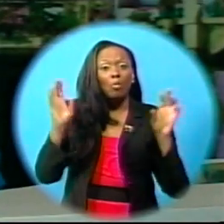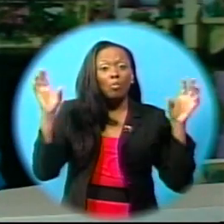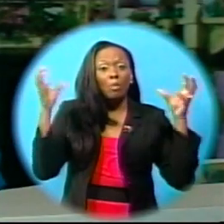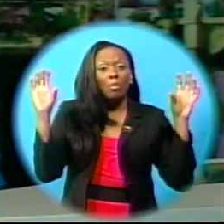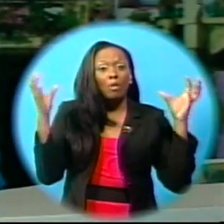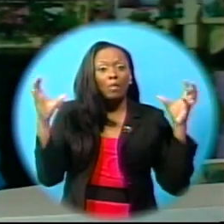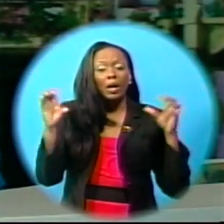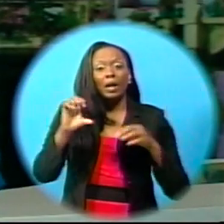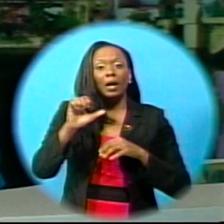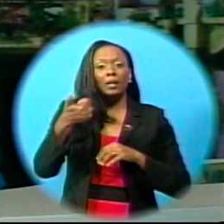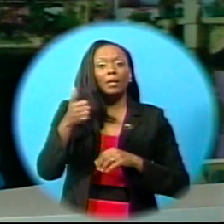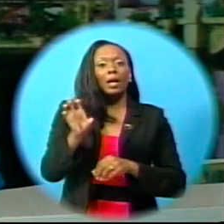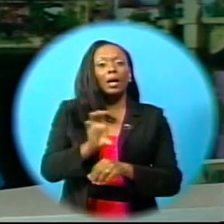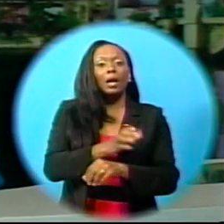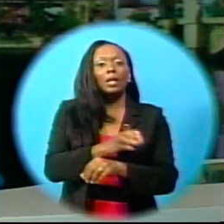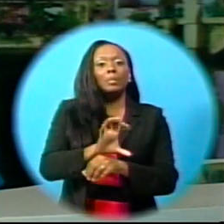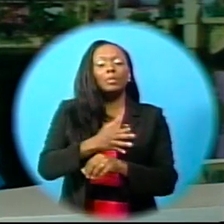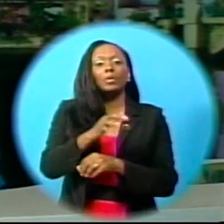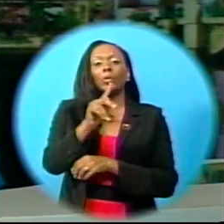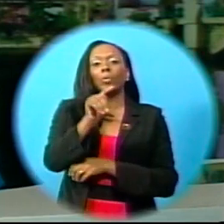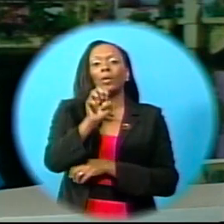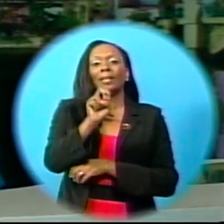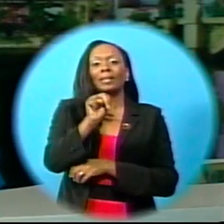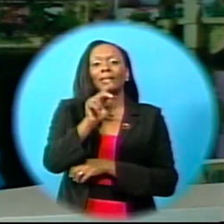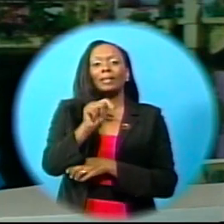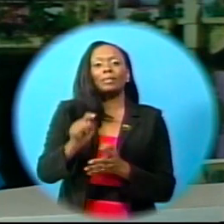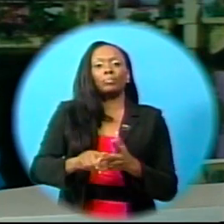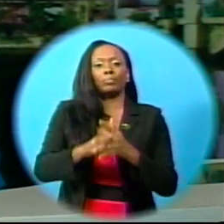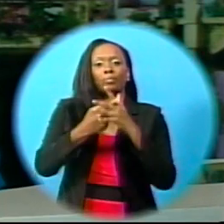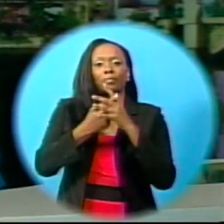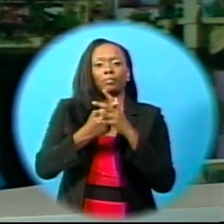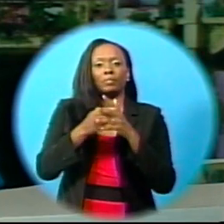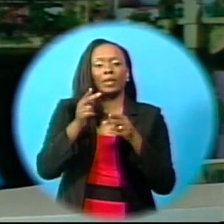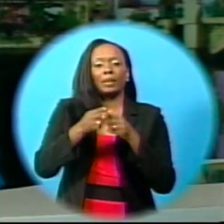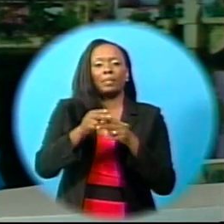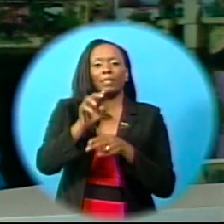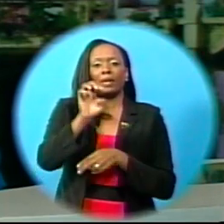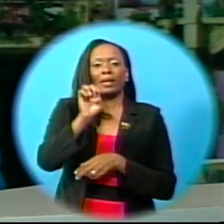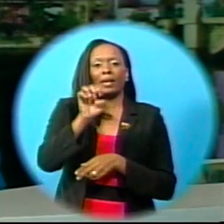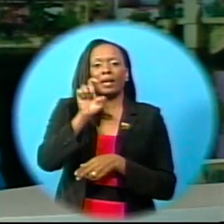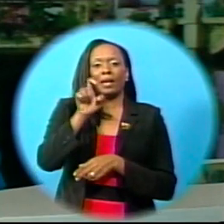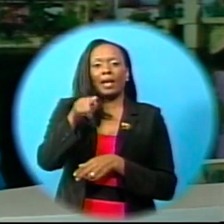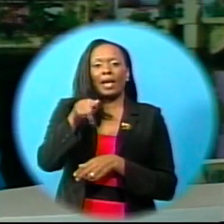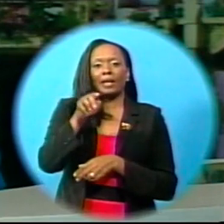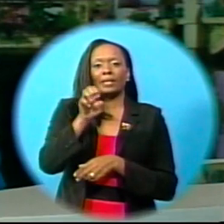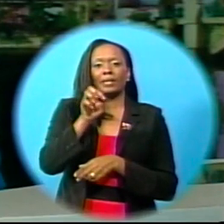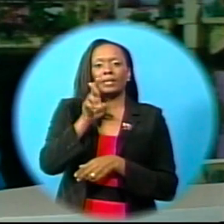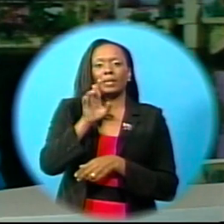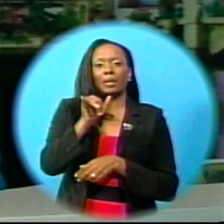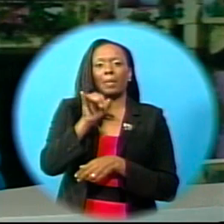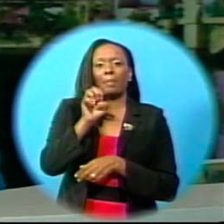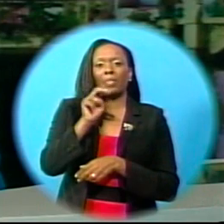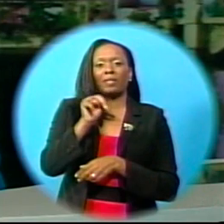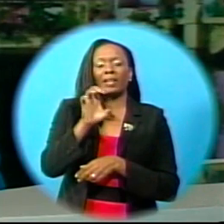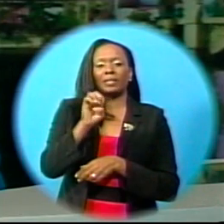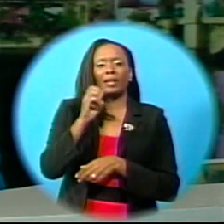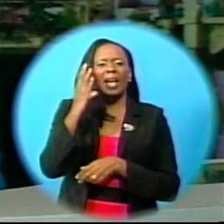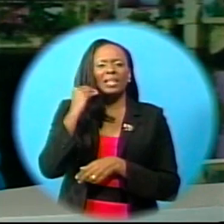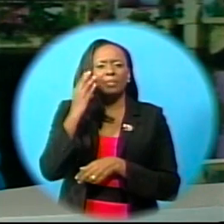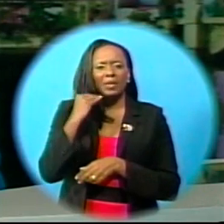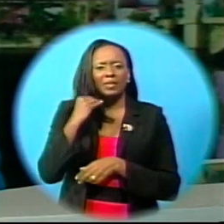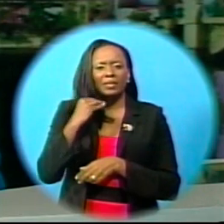season heats up, another Calypso tent is off the ground. It's the Experience tent, which is bringing a number of newcomers to the